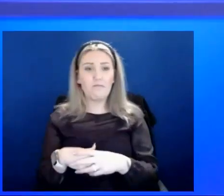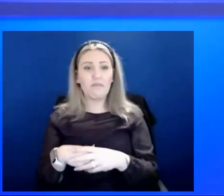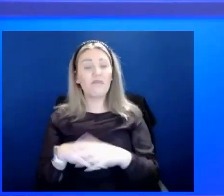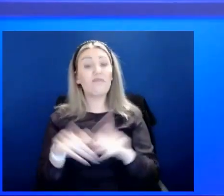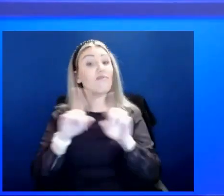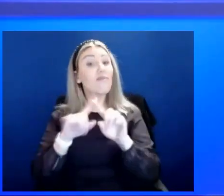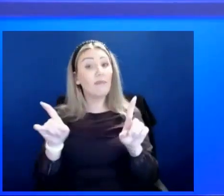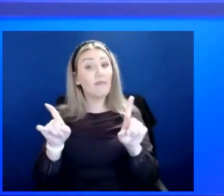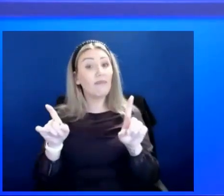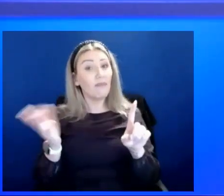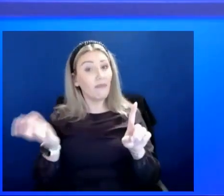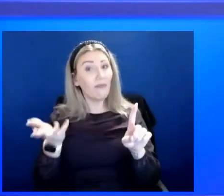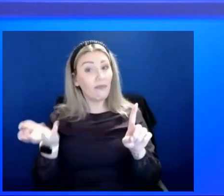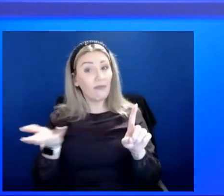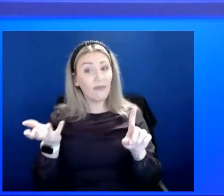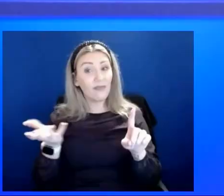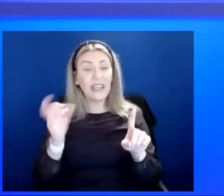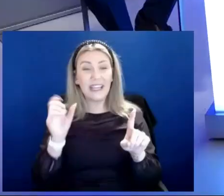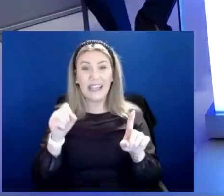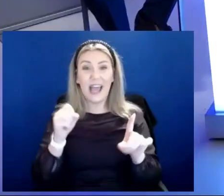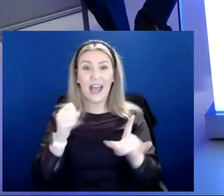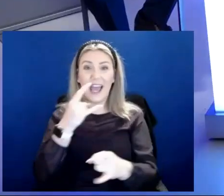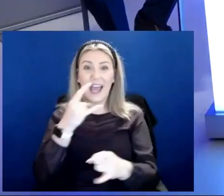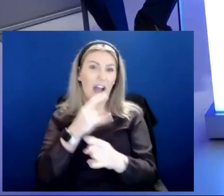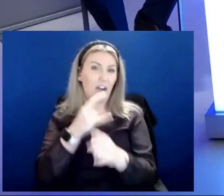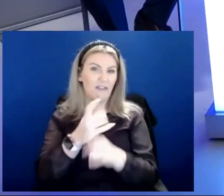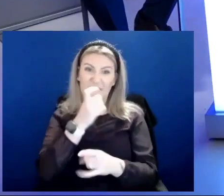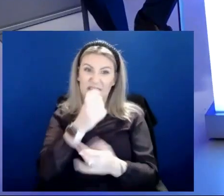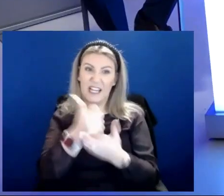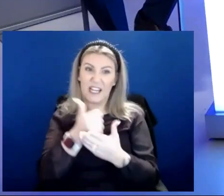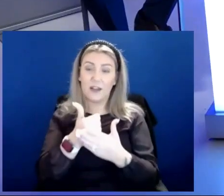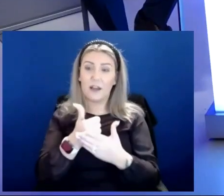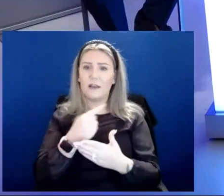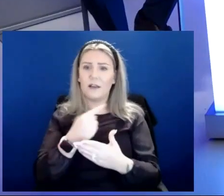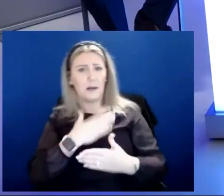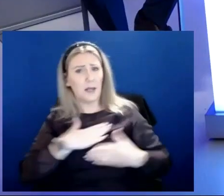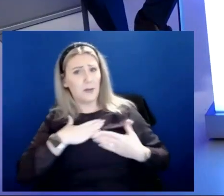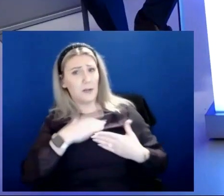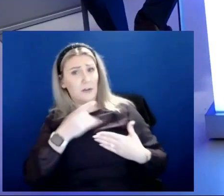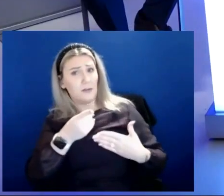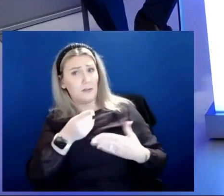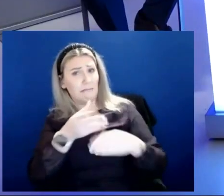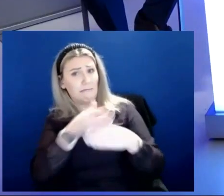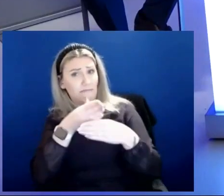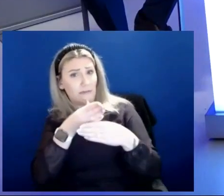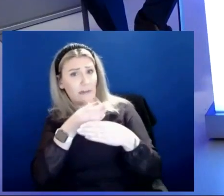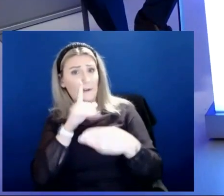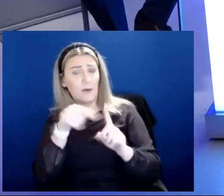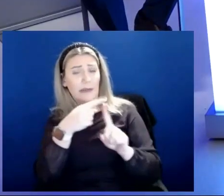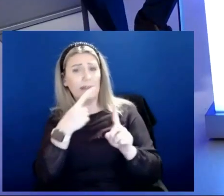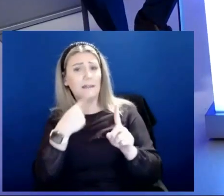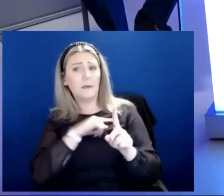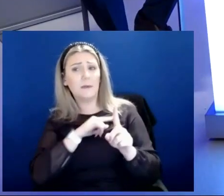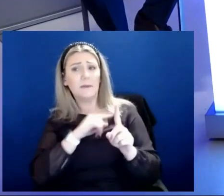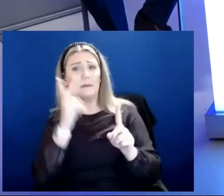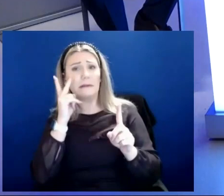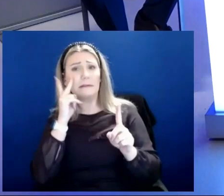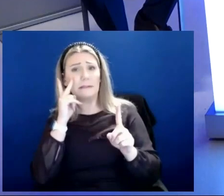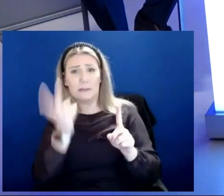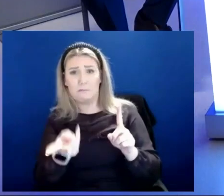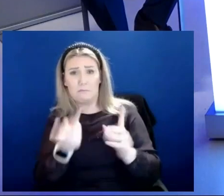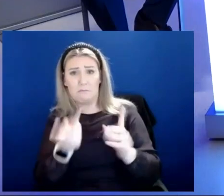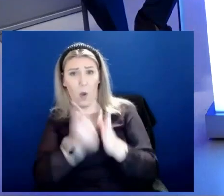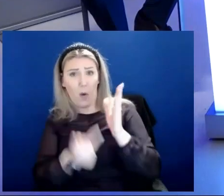I just, the alcohol is not a helpful situation. And I appreciate you sharing that, because I think when we look at our two psychologists, you guys, like